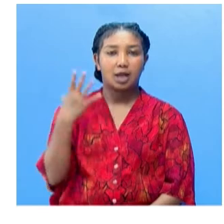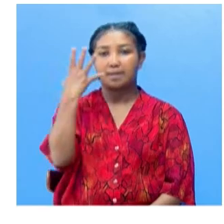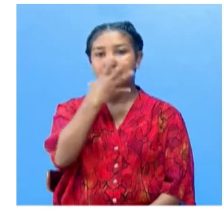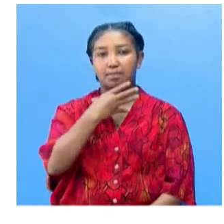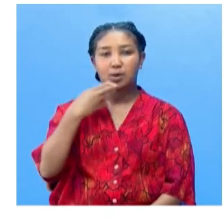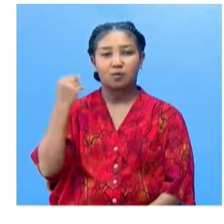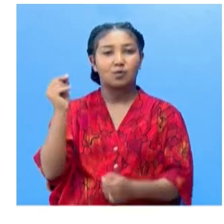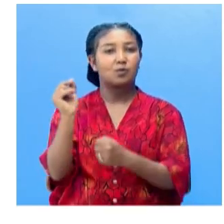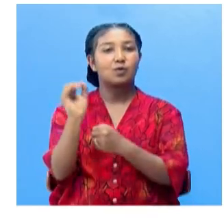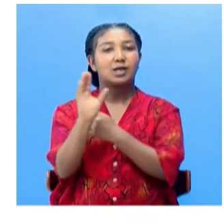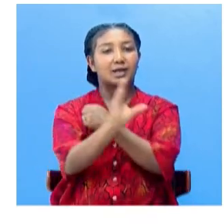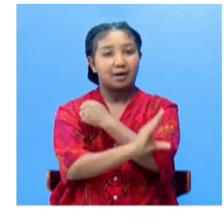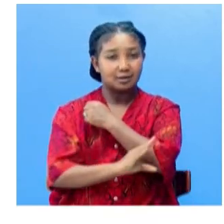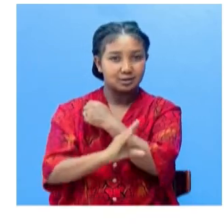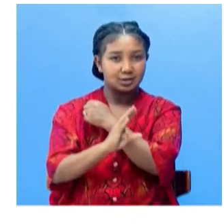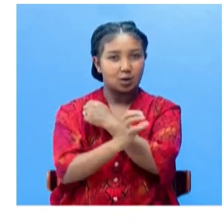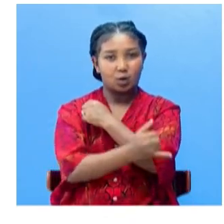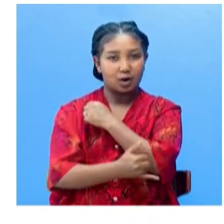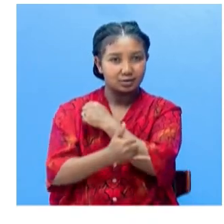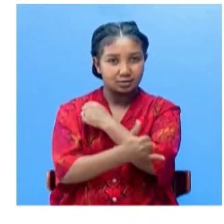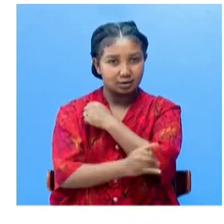beautiful country